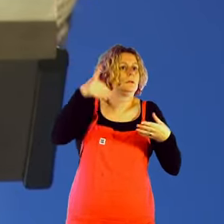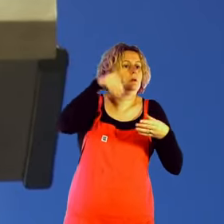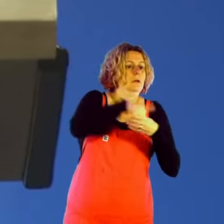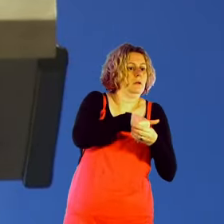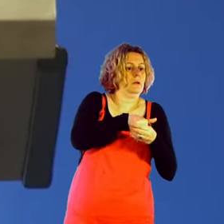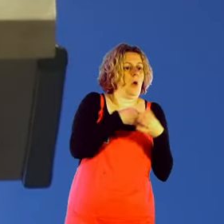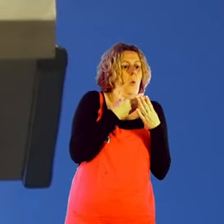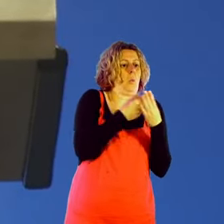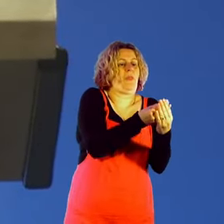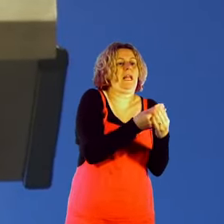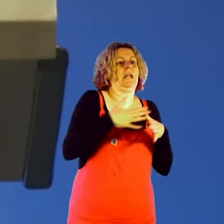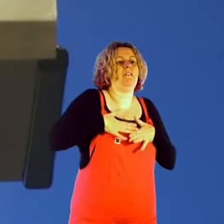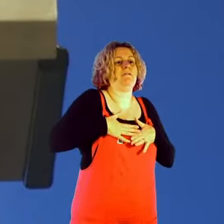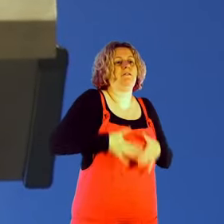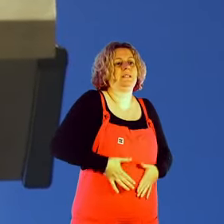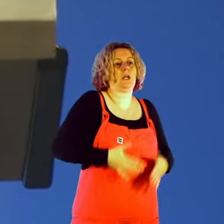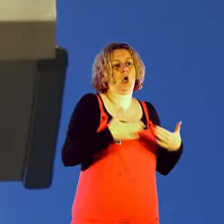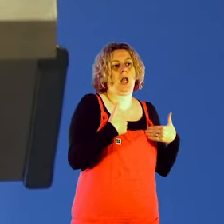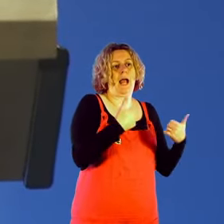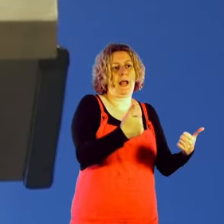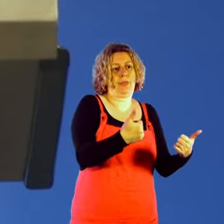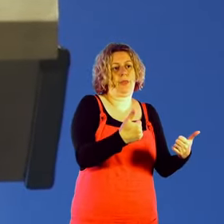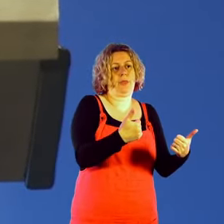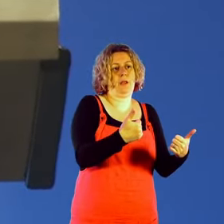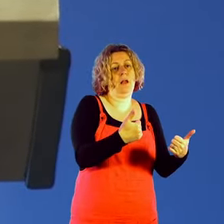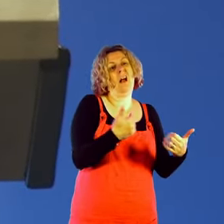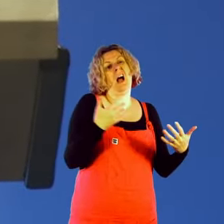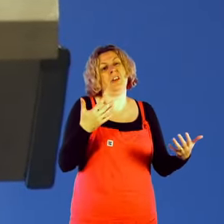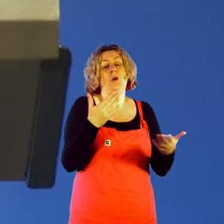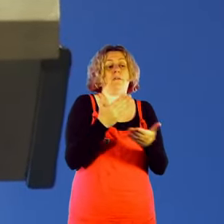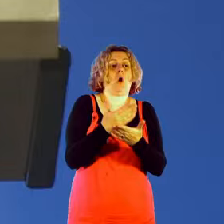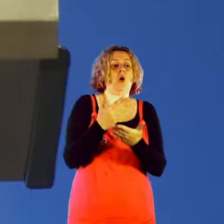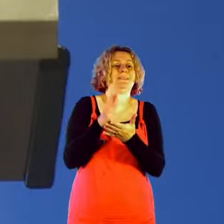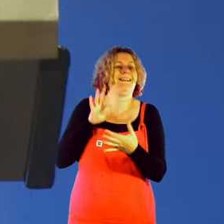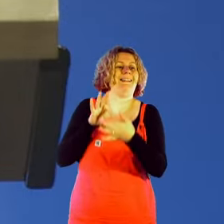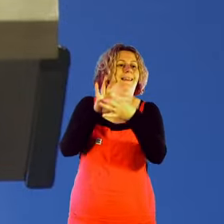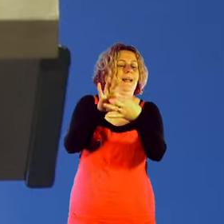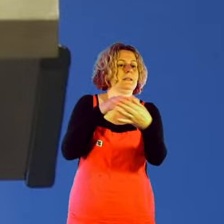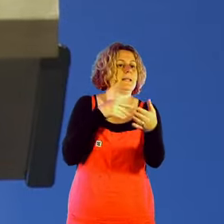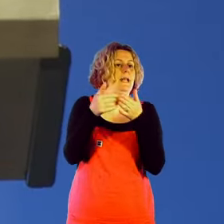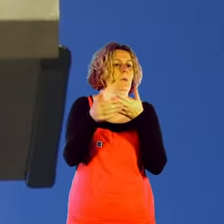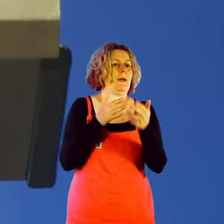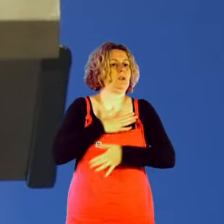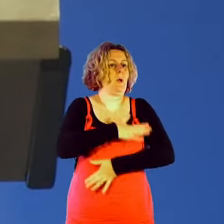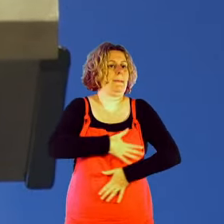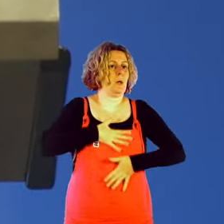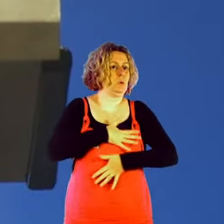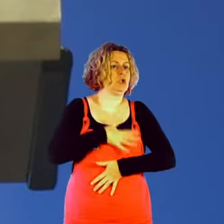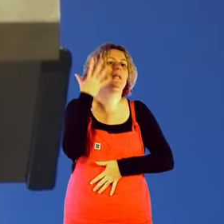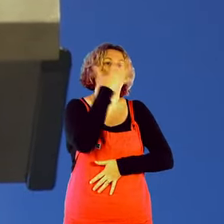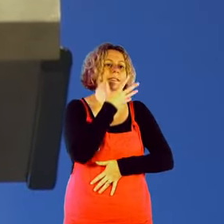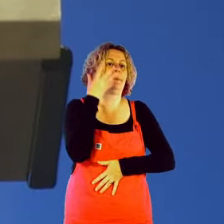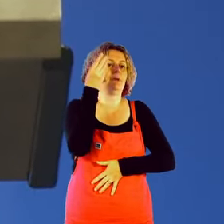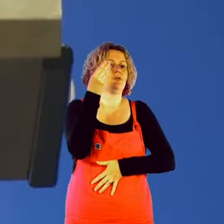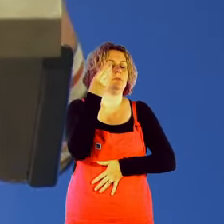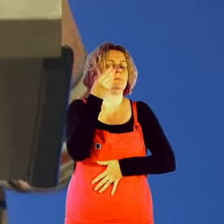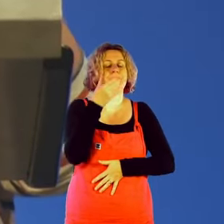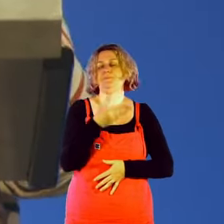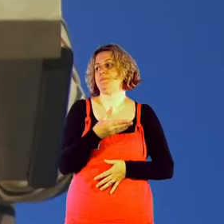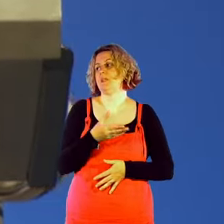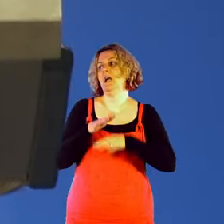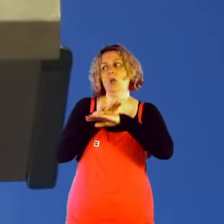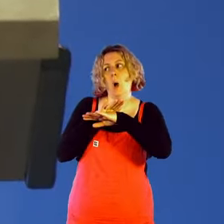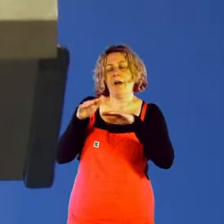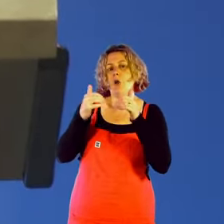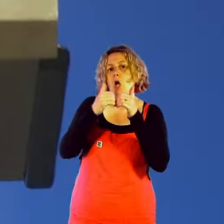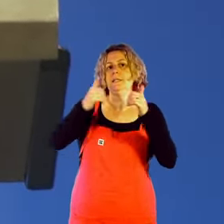And also obviously it sort of bleeds into our emotional life and our spiritual life as well. So I haven't